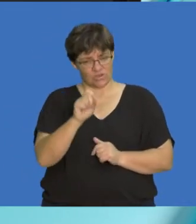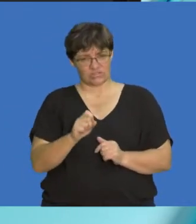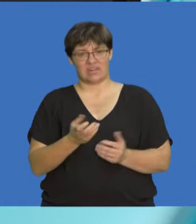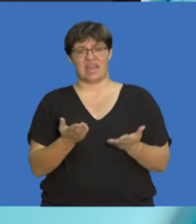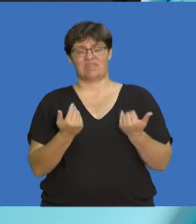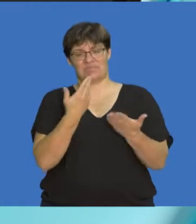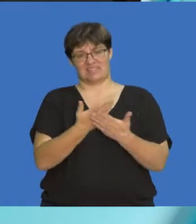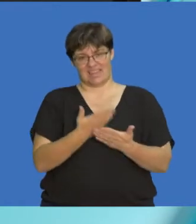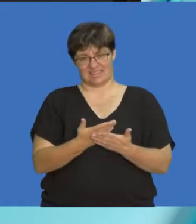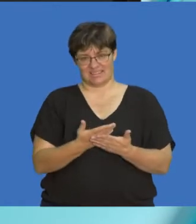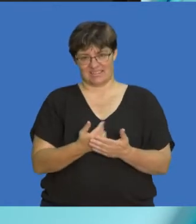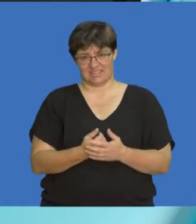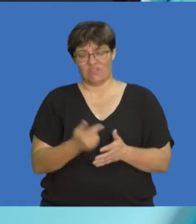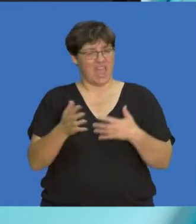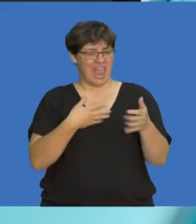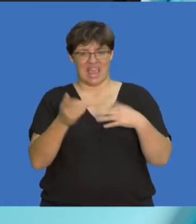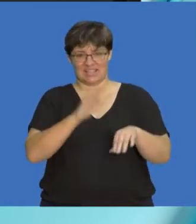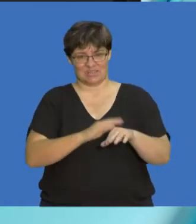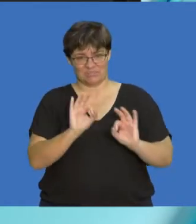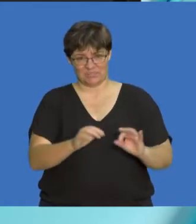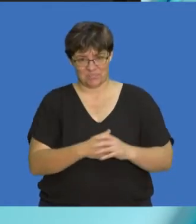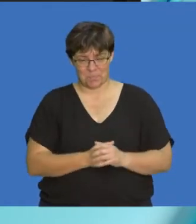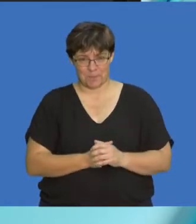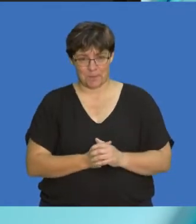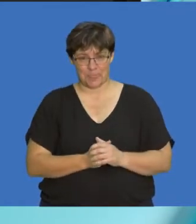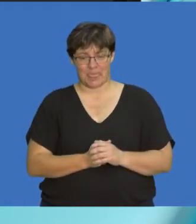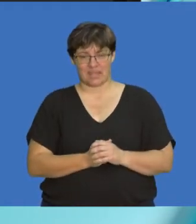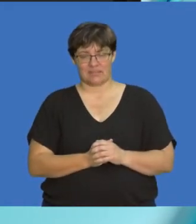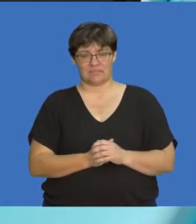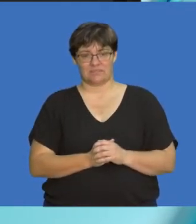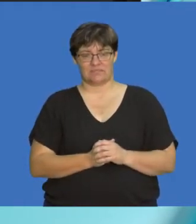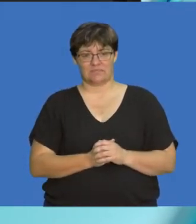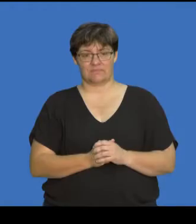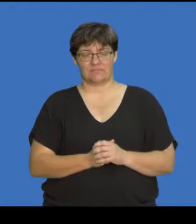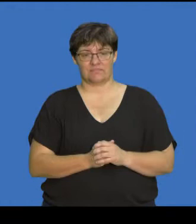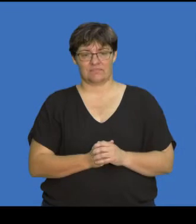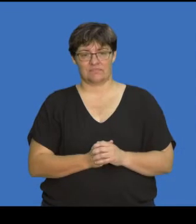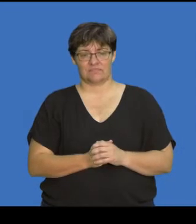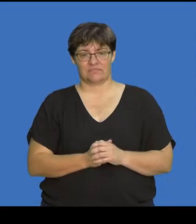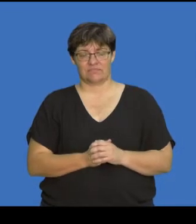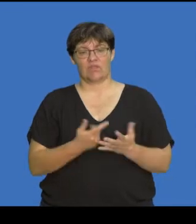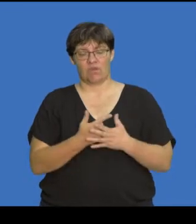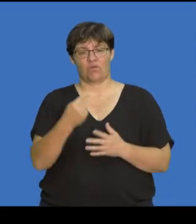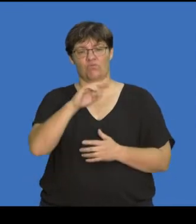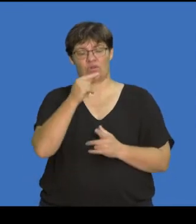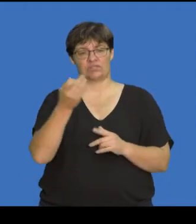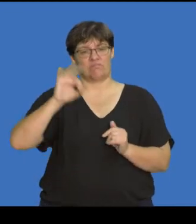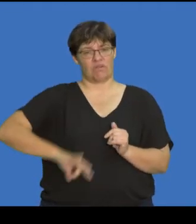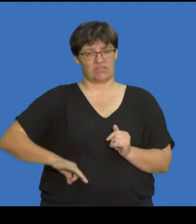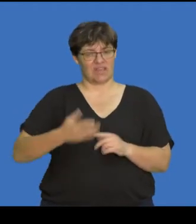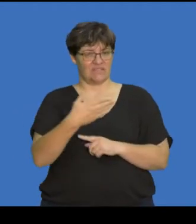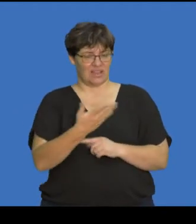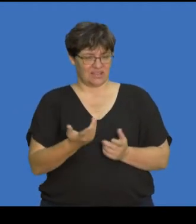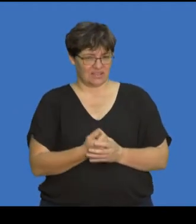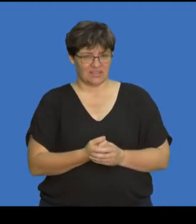your exams at any time. Okay, so we're done and dusted with our gross profit per flag. The next